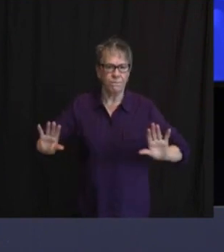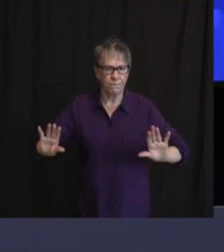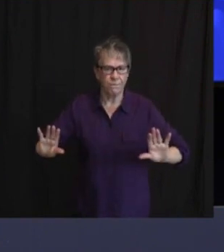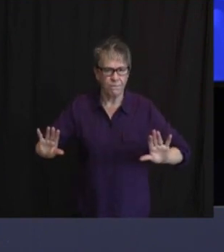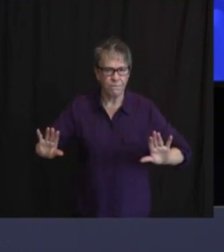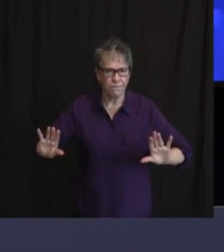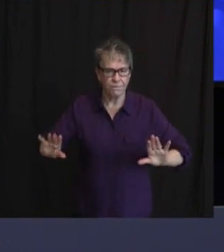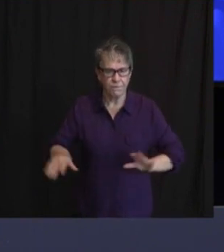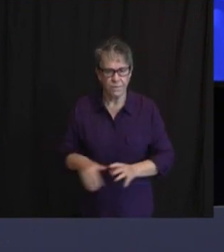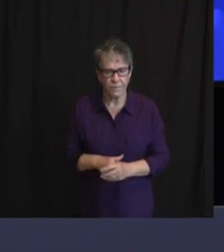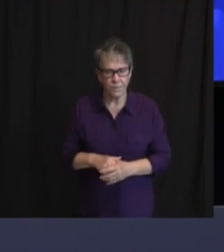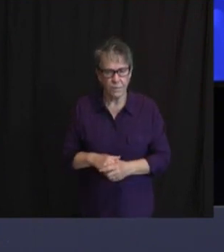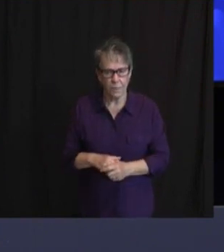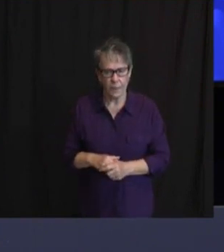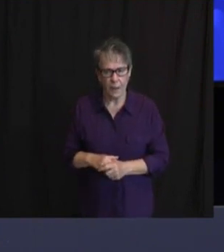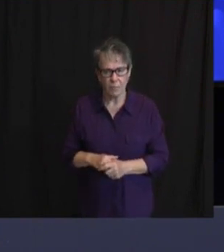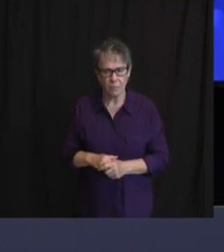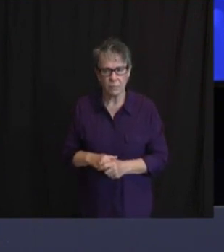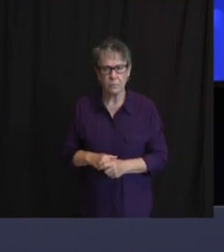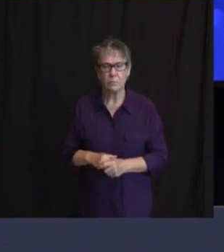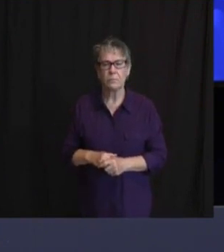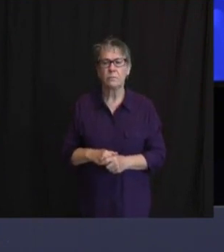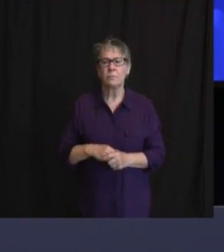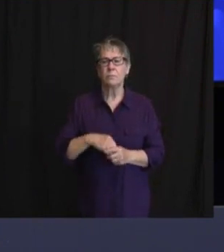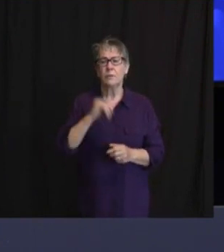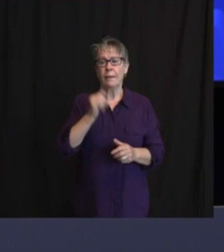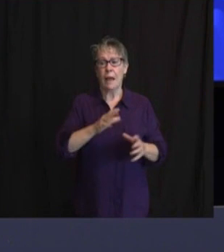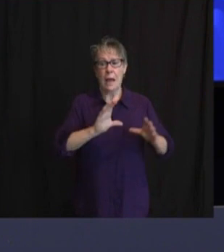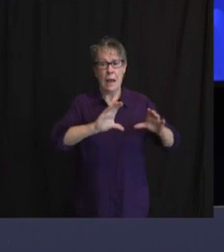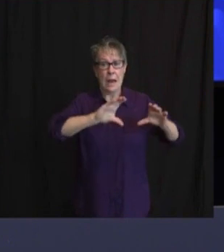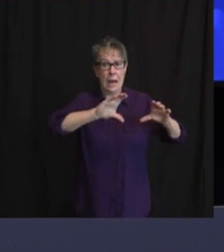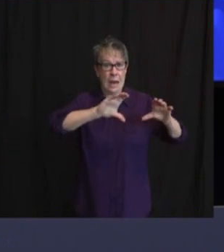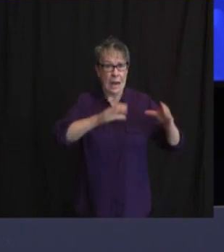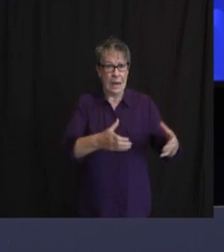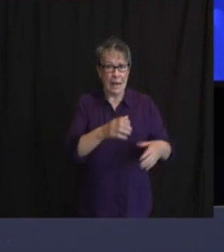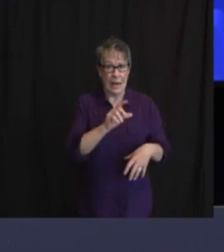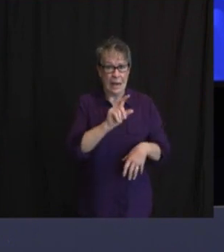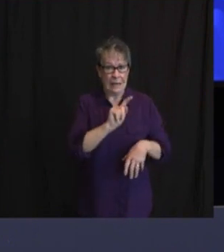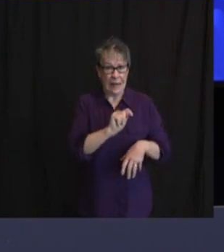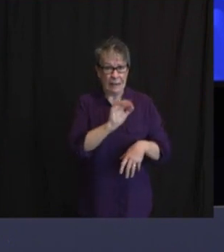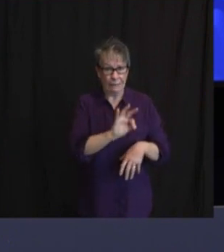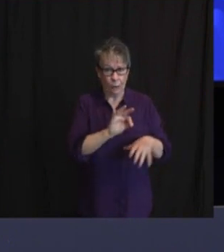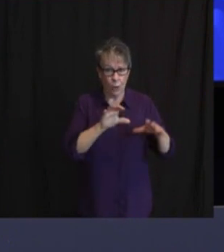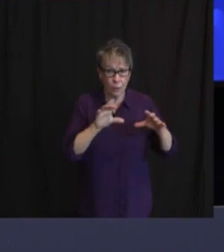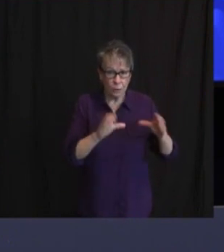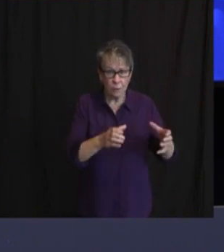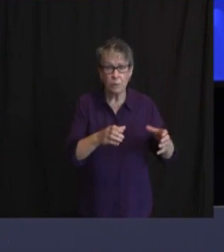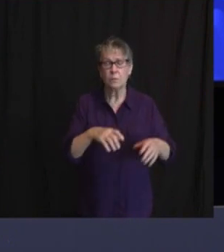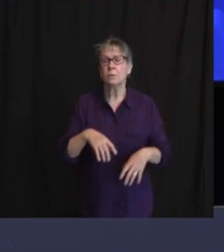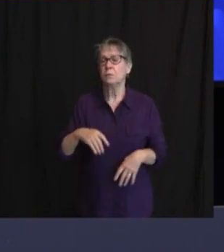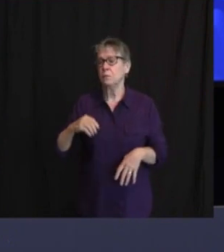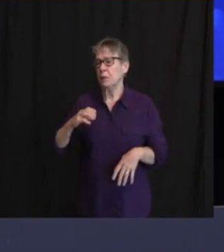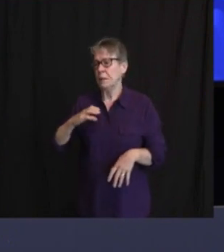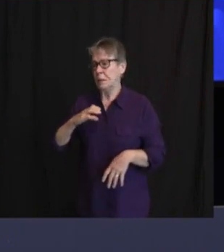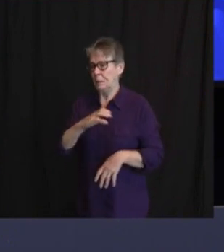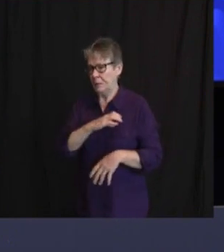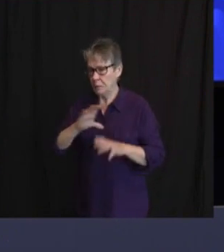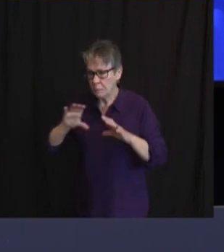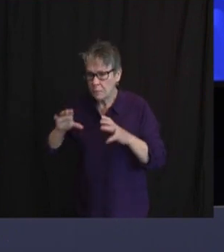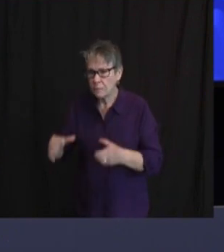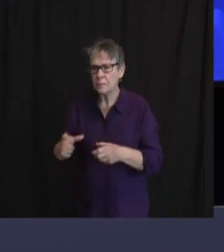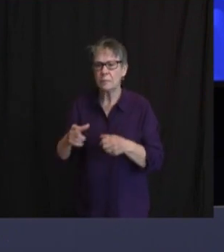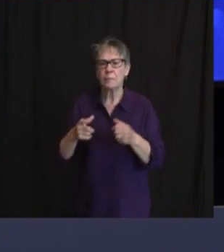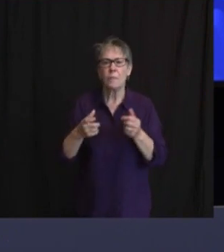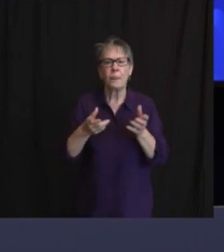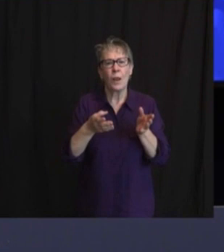command structure over that, which is the planning, logistics, operations, as well as the fiscal/administrative